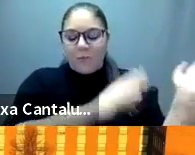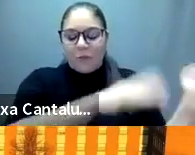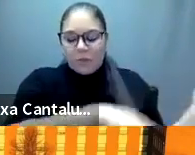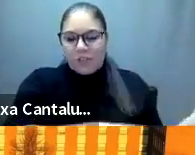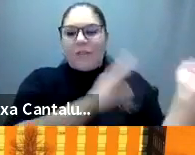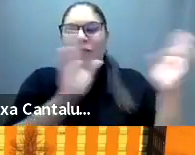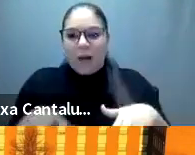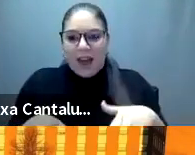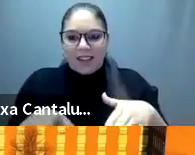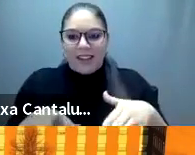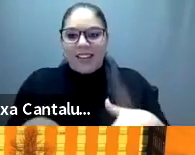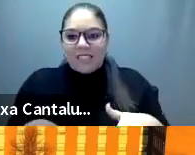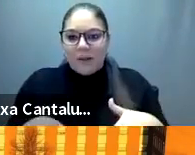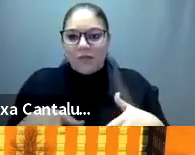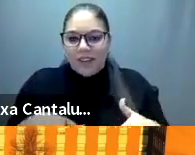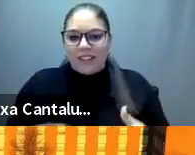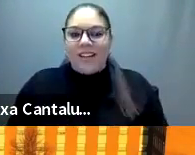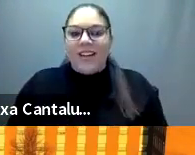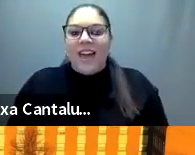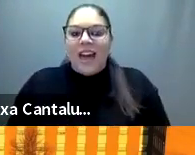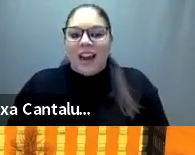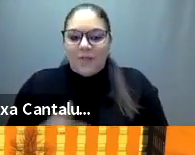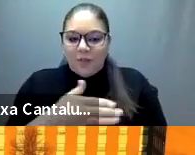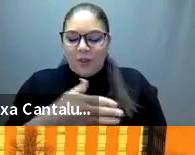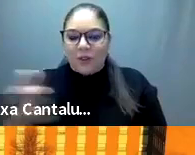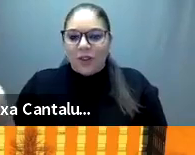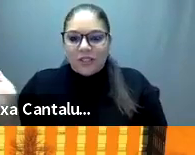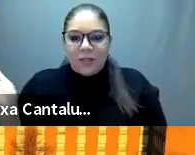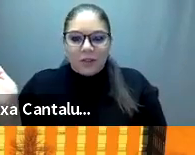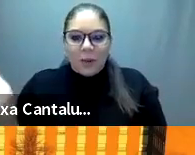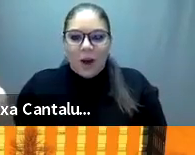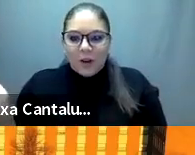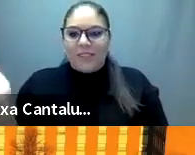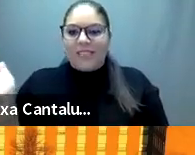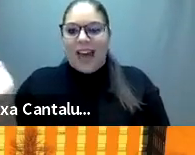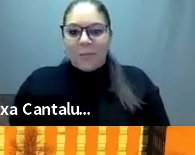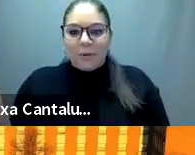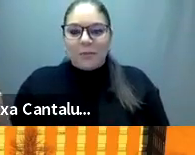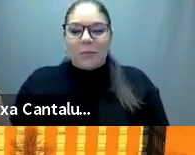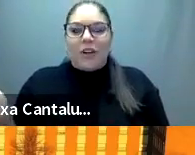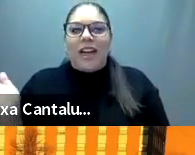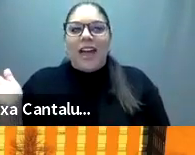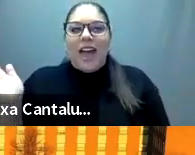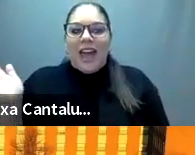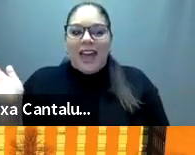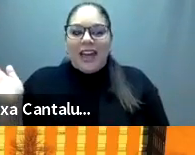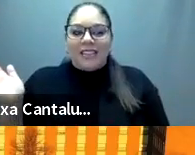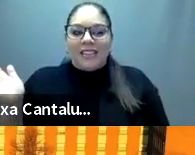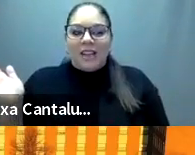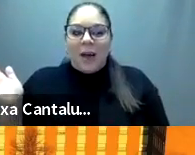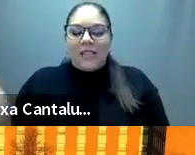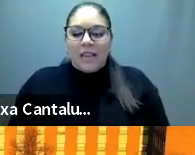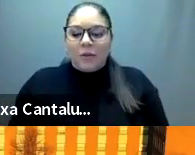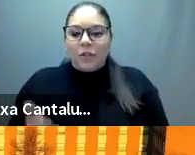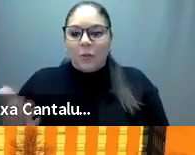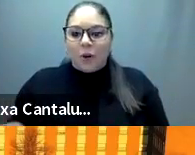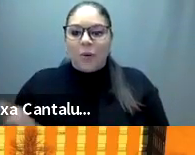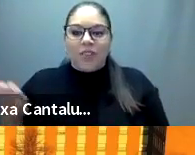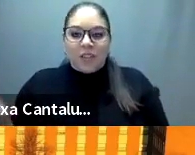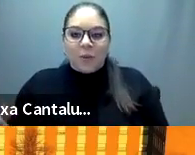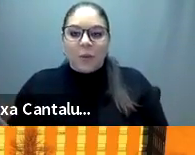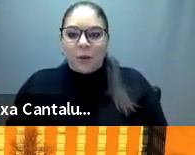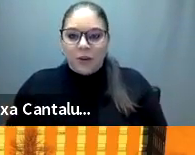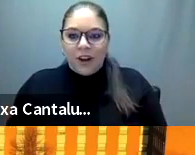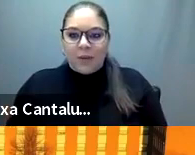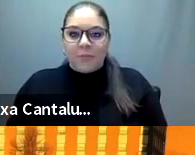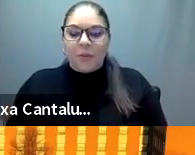left home in New Jersey, moved back to Pennsylvania, and I fulfilled the rest of my requirements at Bloomsburg. And I was able to work with